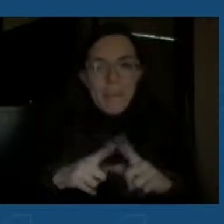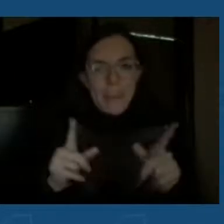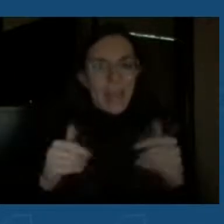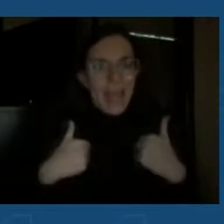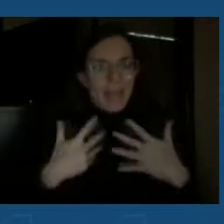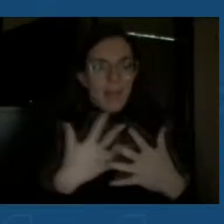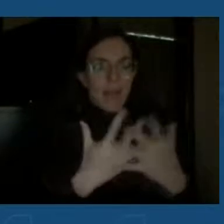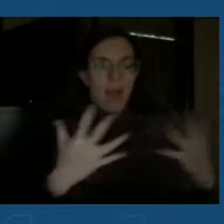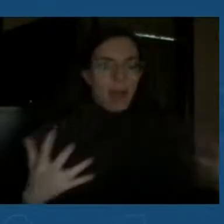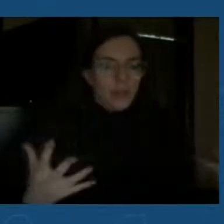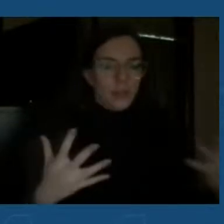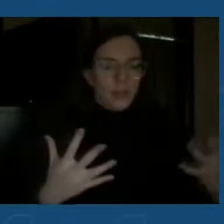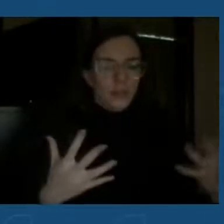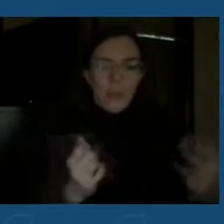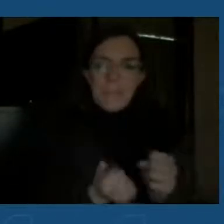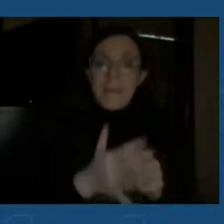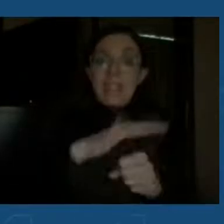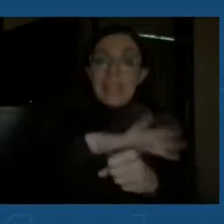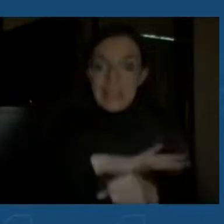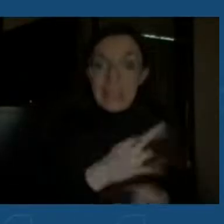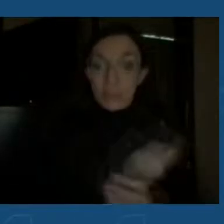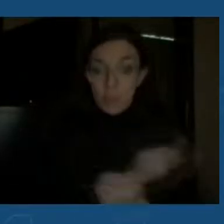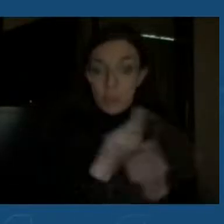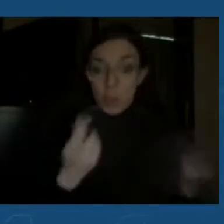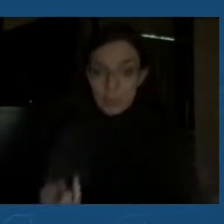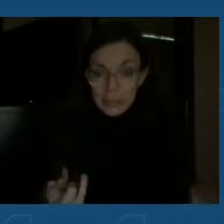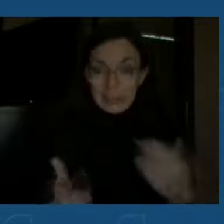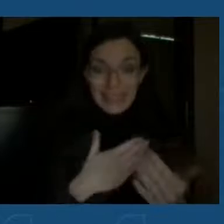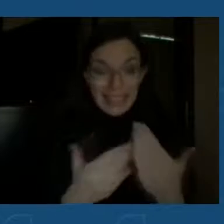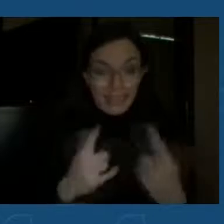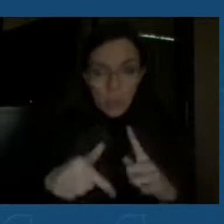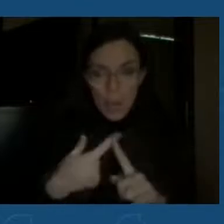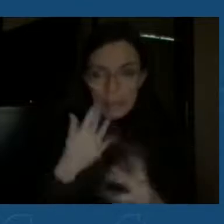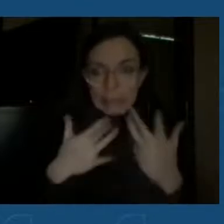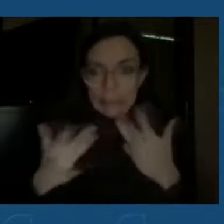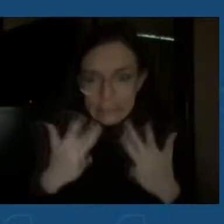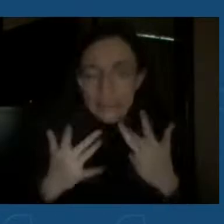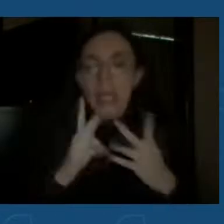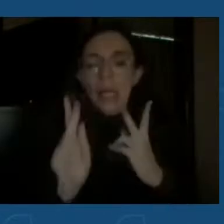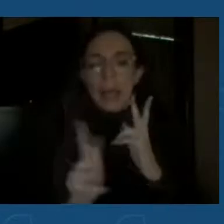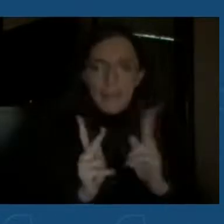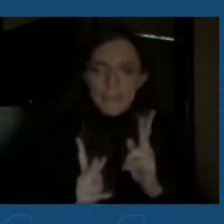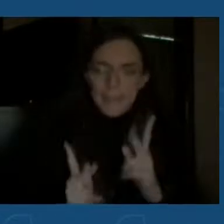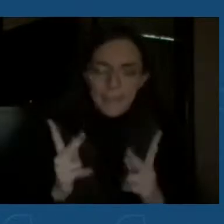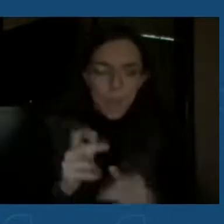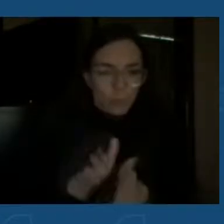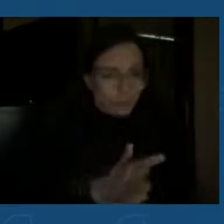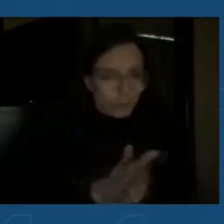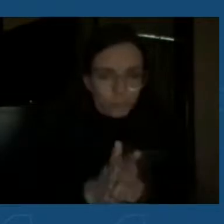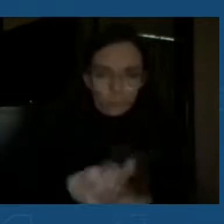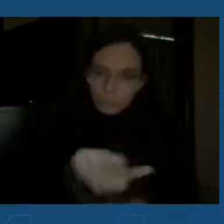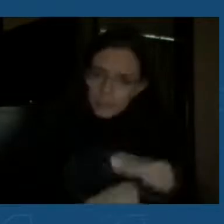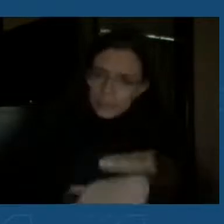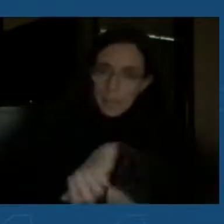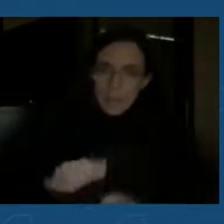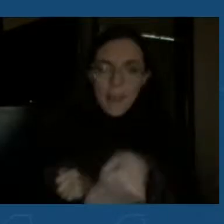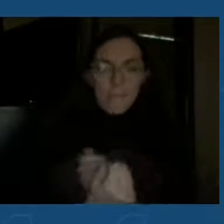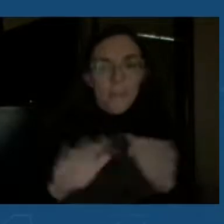that makes sense. People step up and they provide whatever is needed without hesitation.